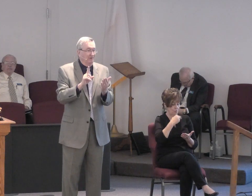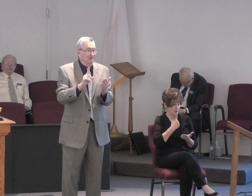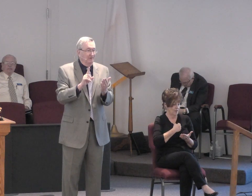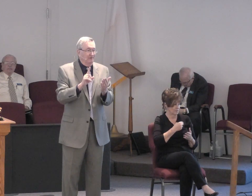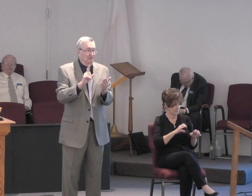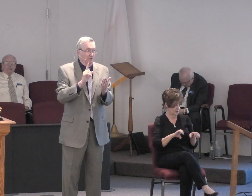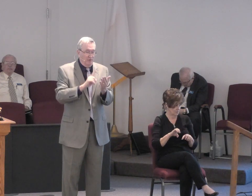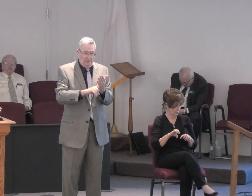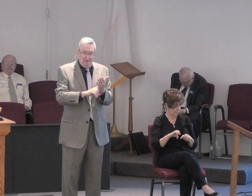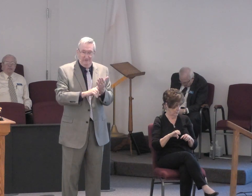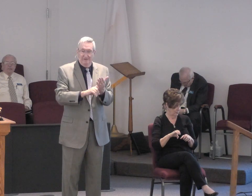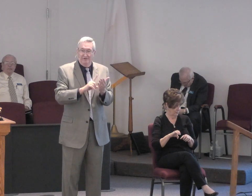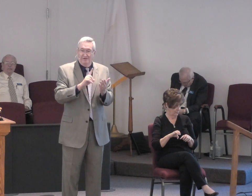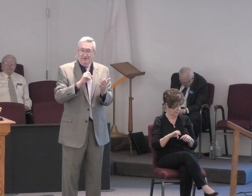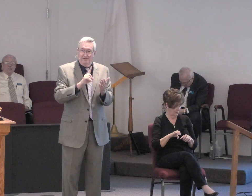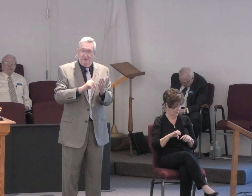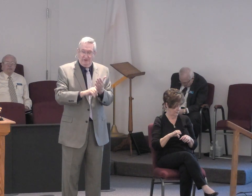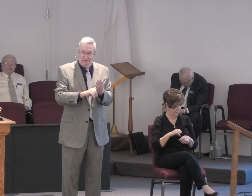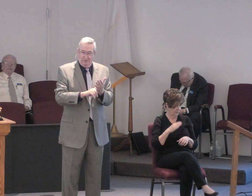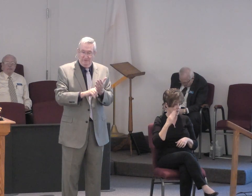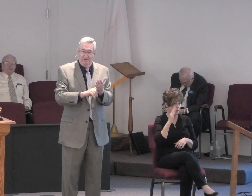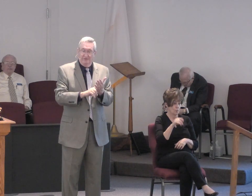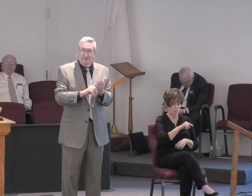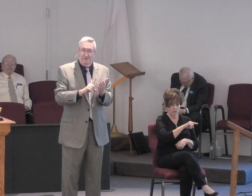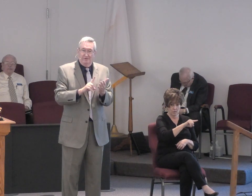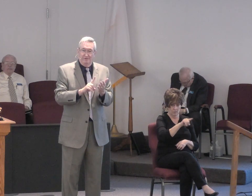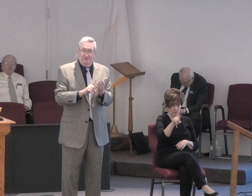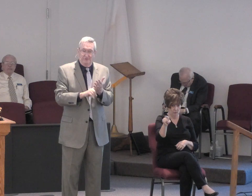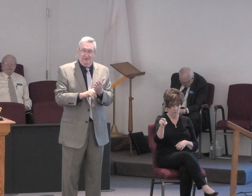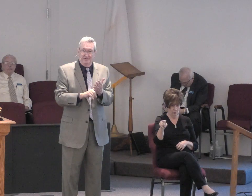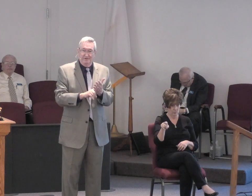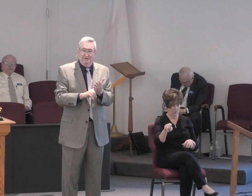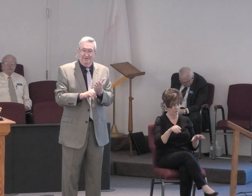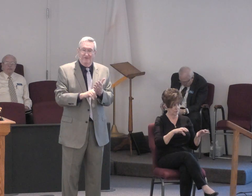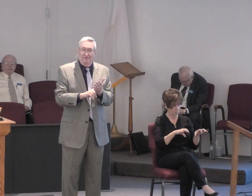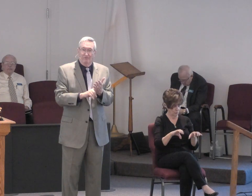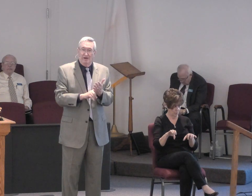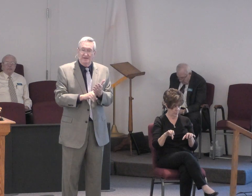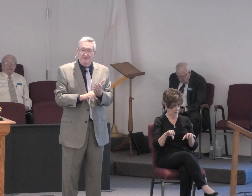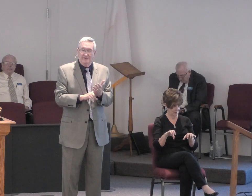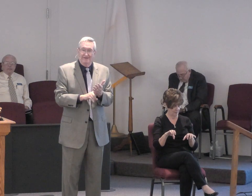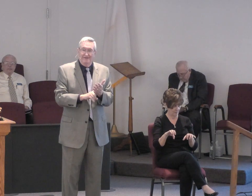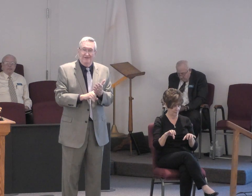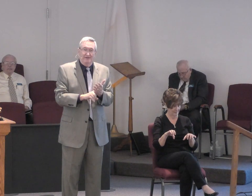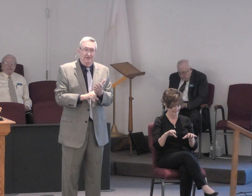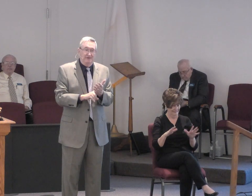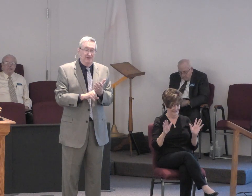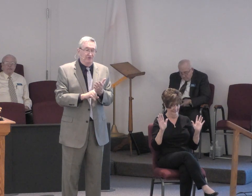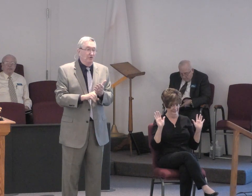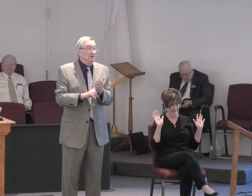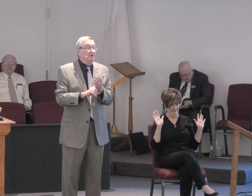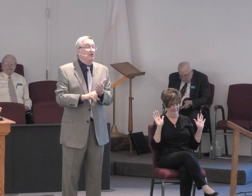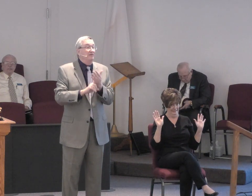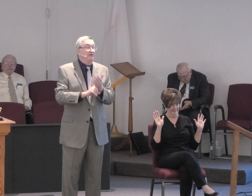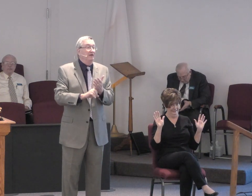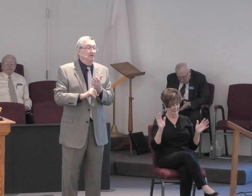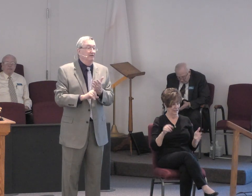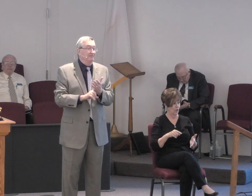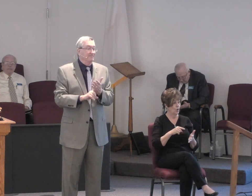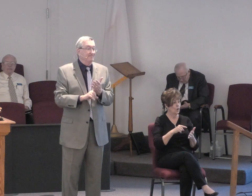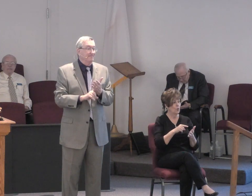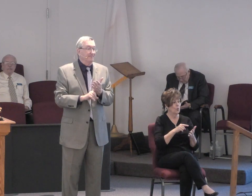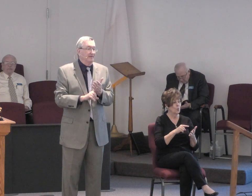rub. Will you do it? What do you do with dirty